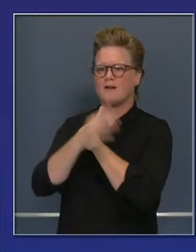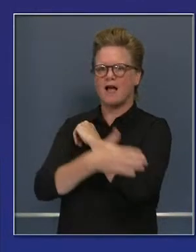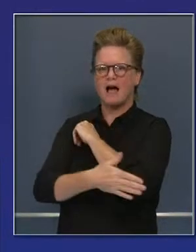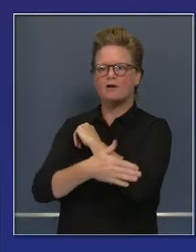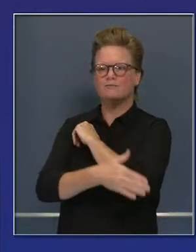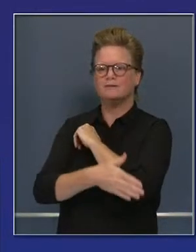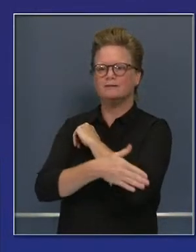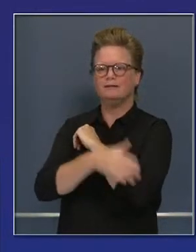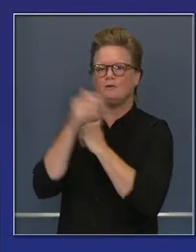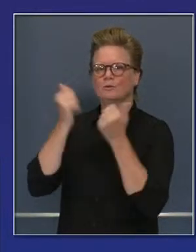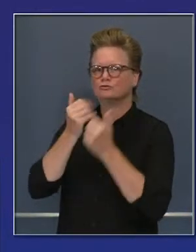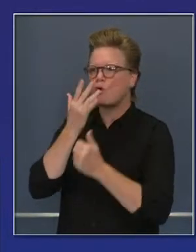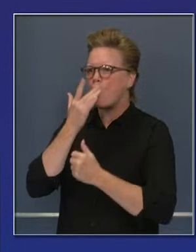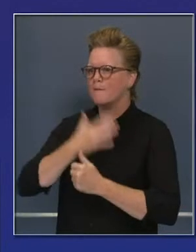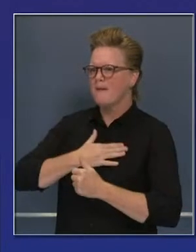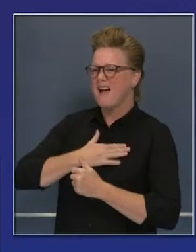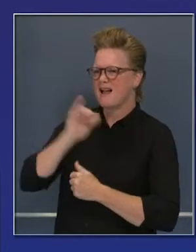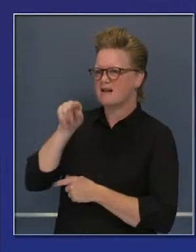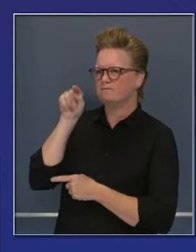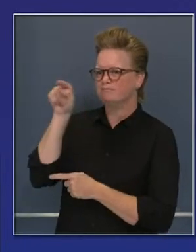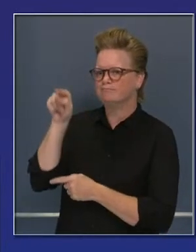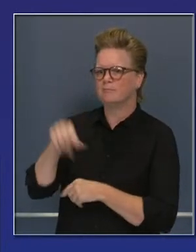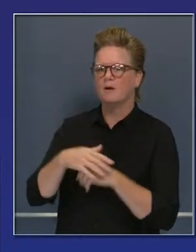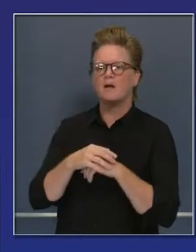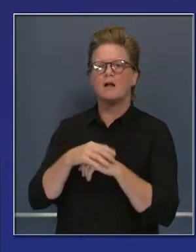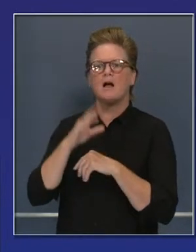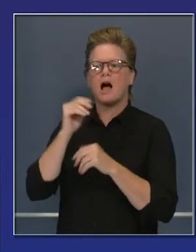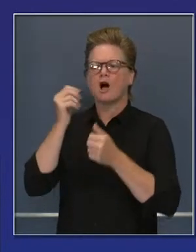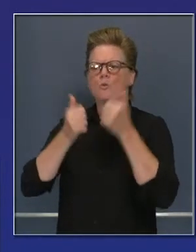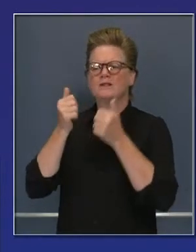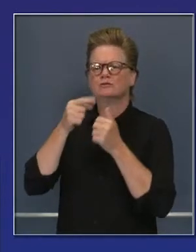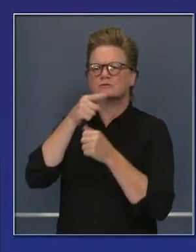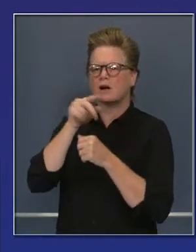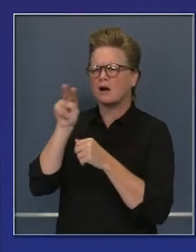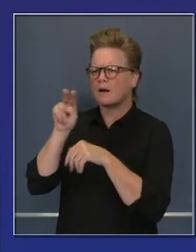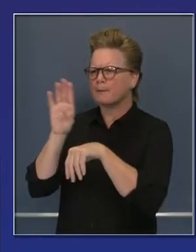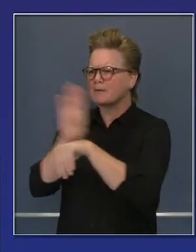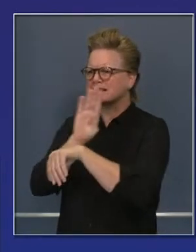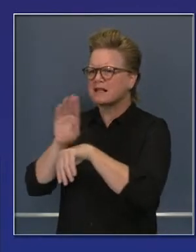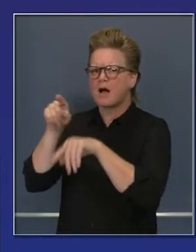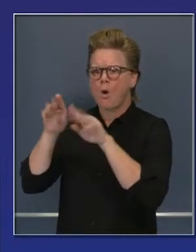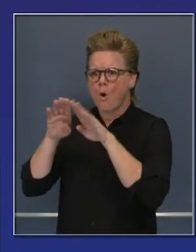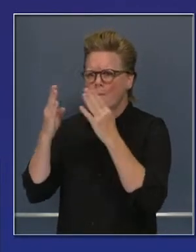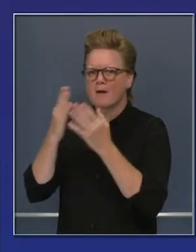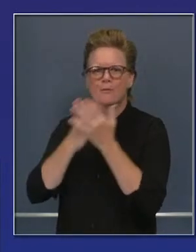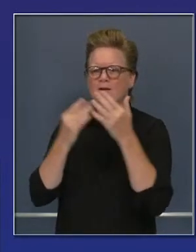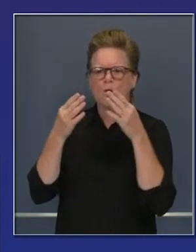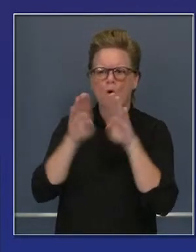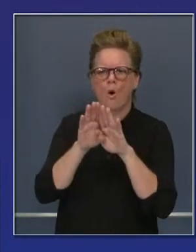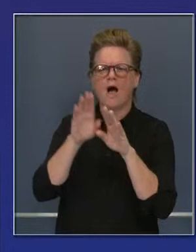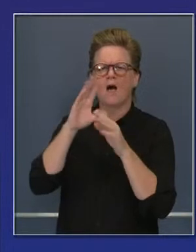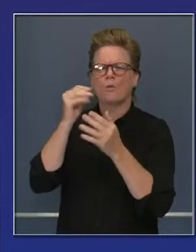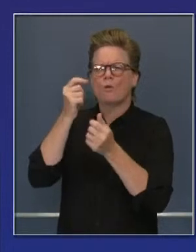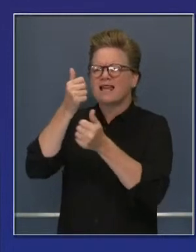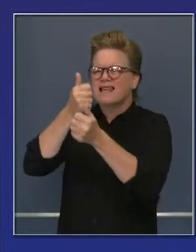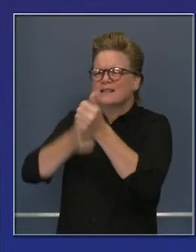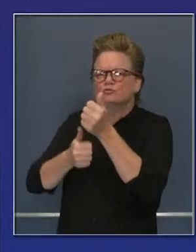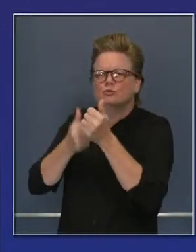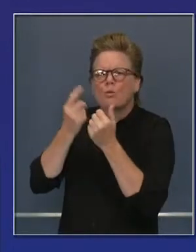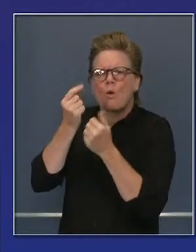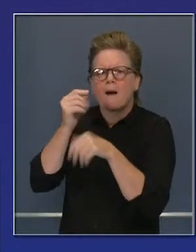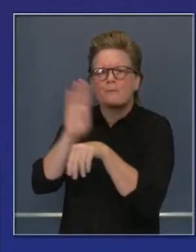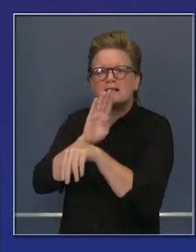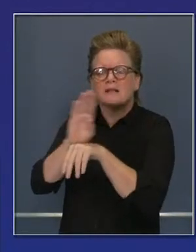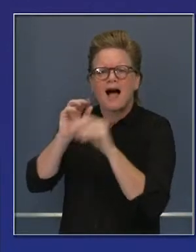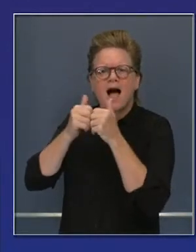I'll remind you to double check your own county website where there may be further restrictions a little bit stricter than where the state